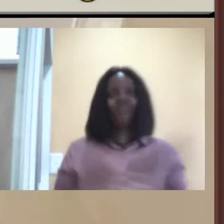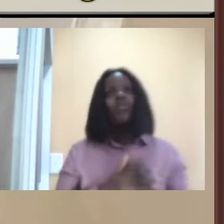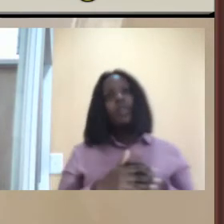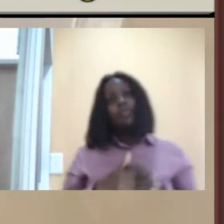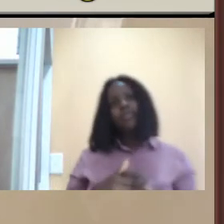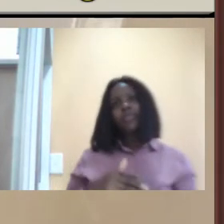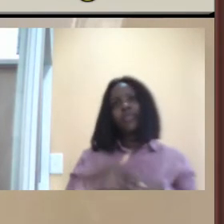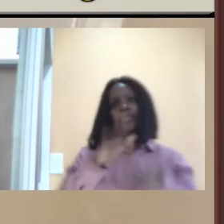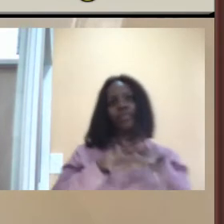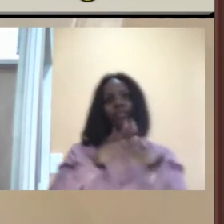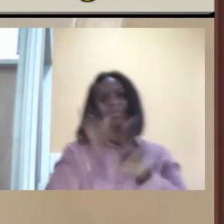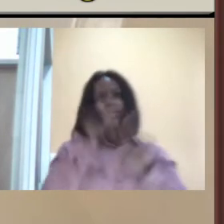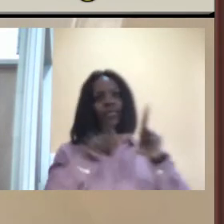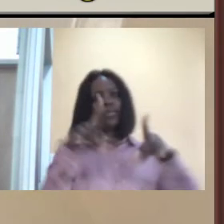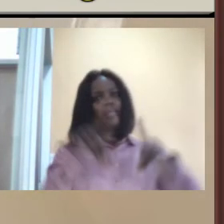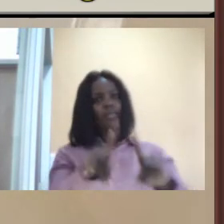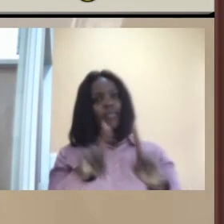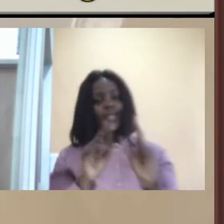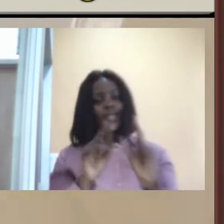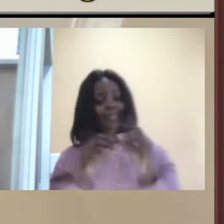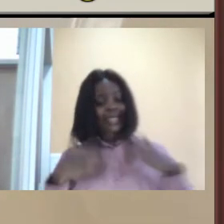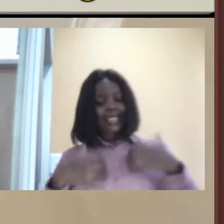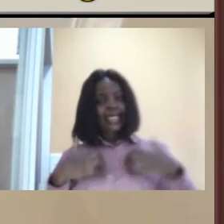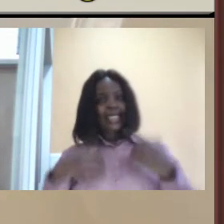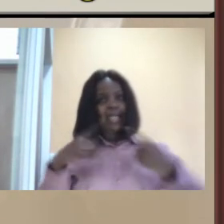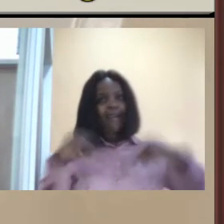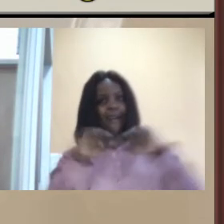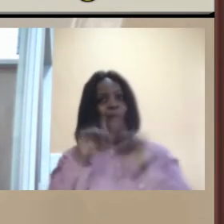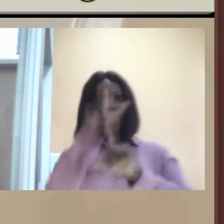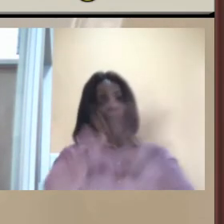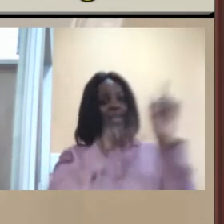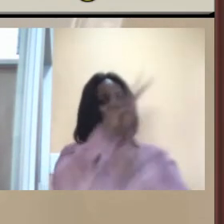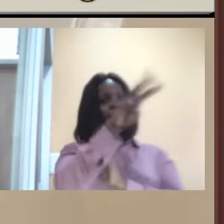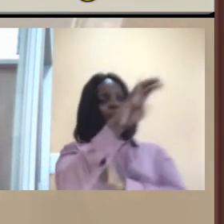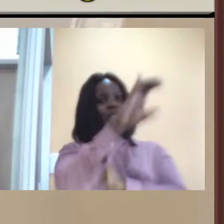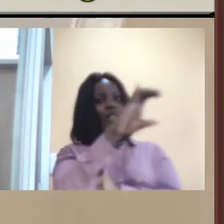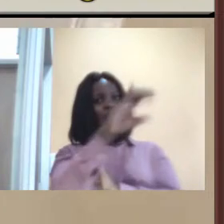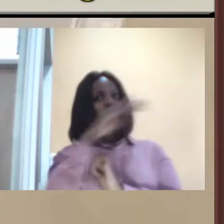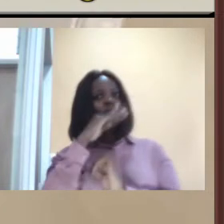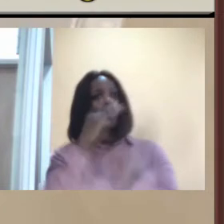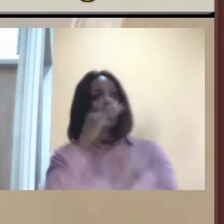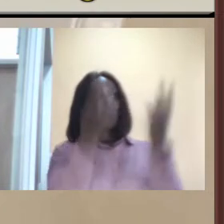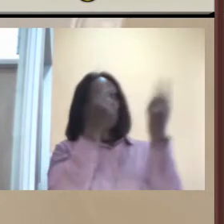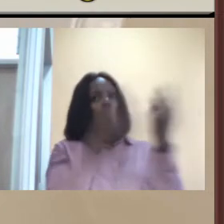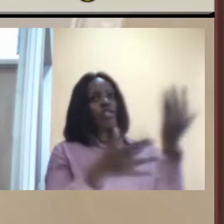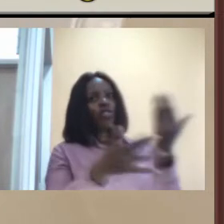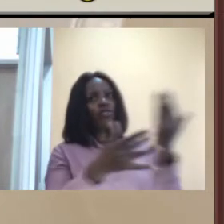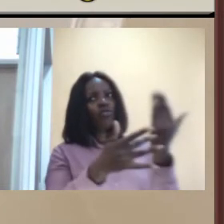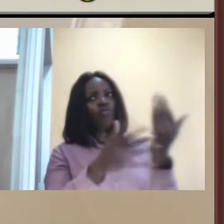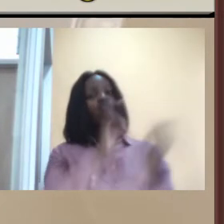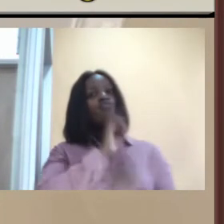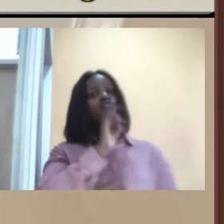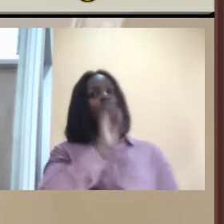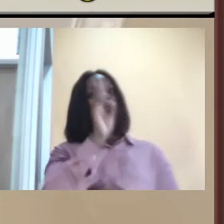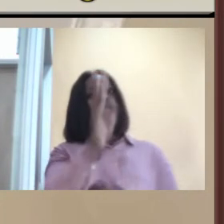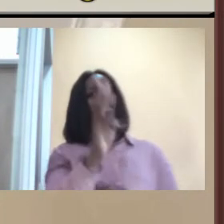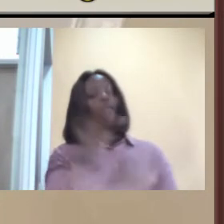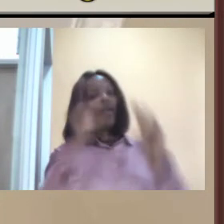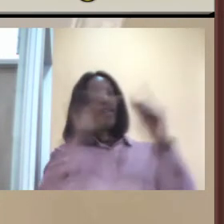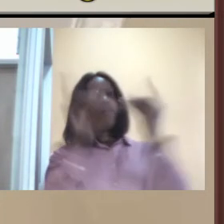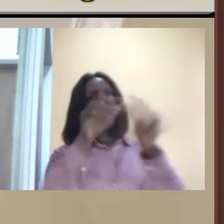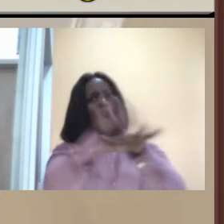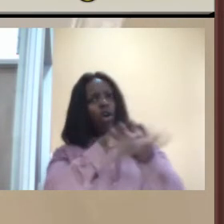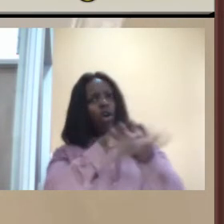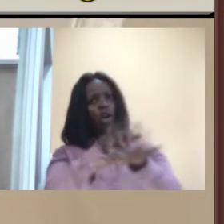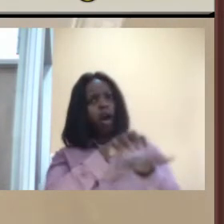Chair, our jubilation of the MEC when she presented the new technology that is going to be utilized in the Department of